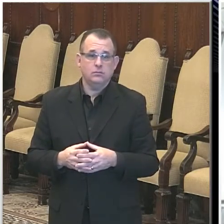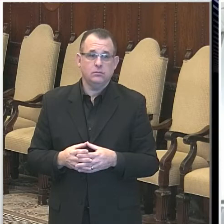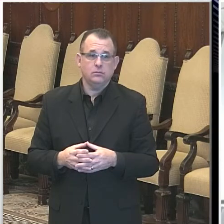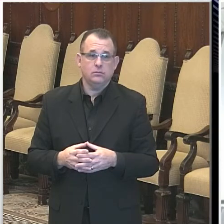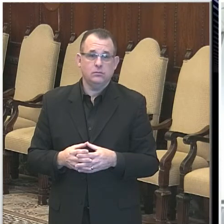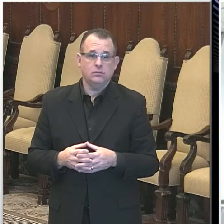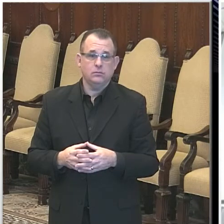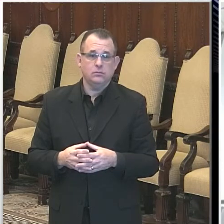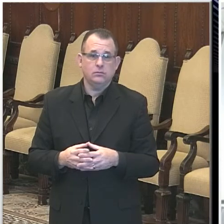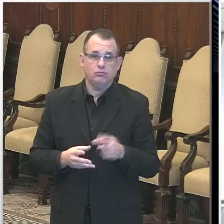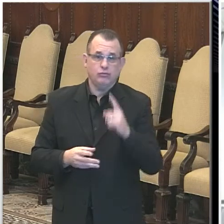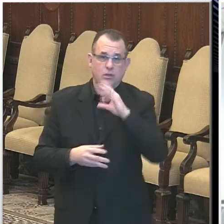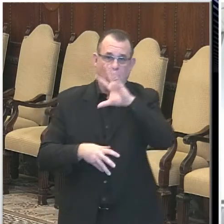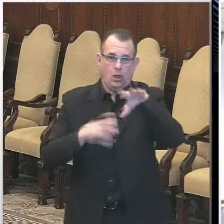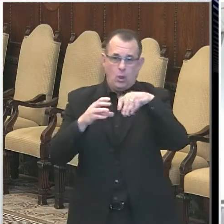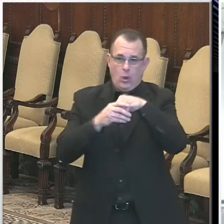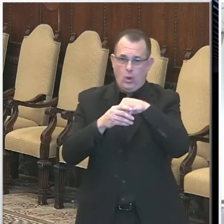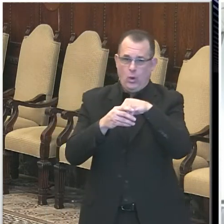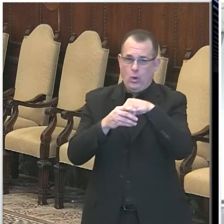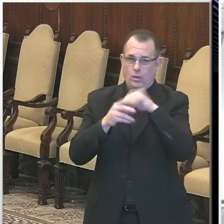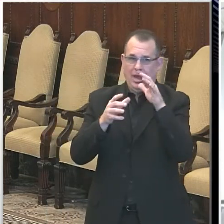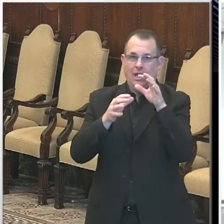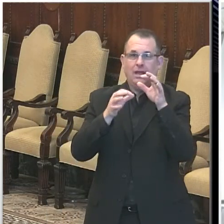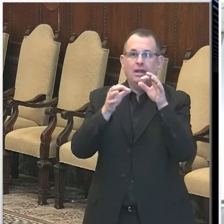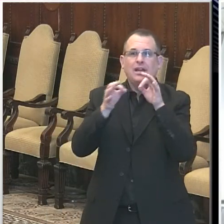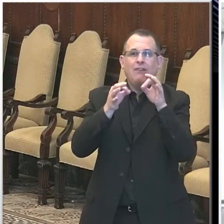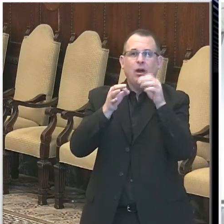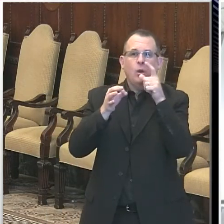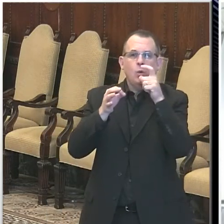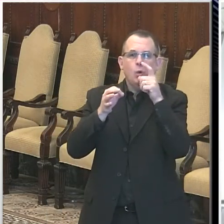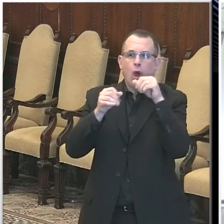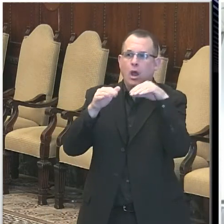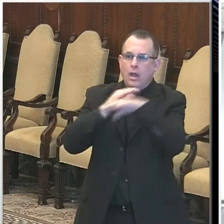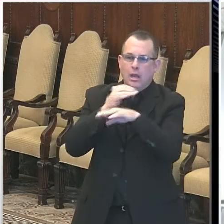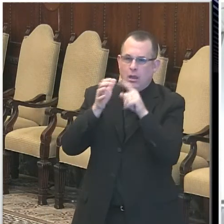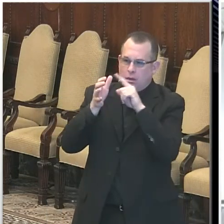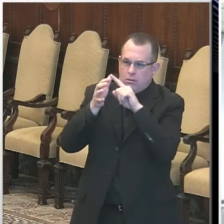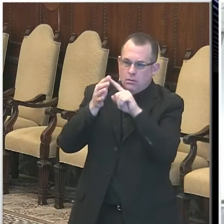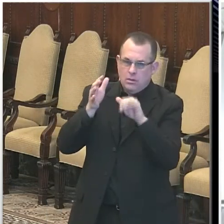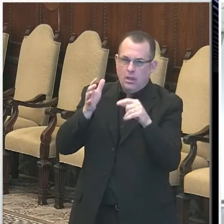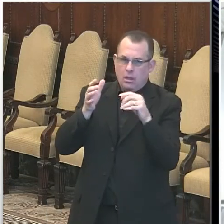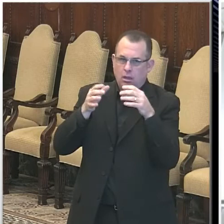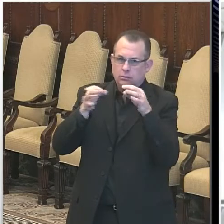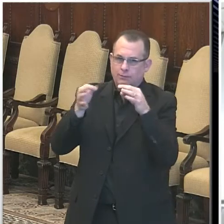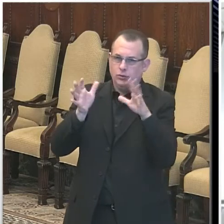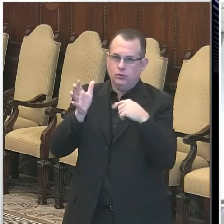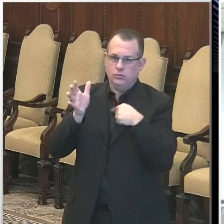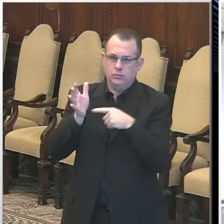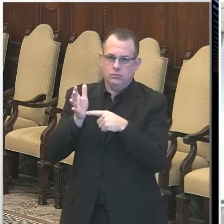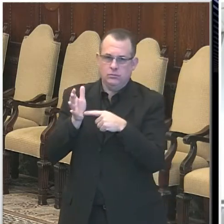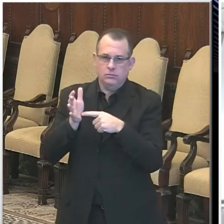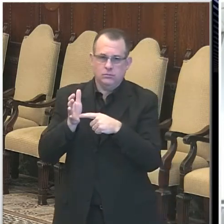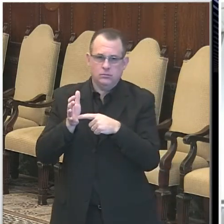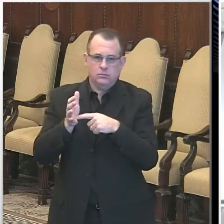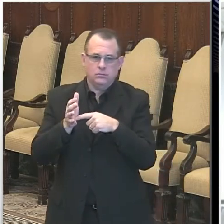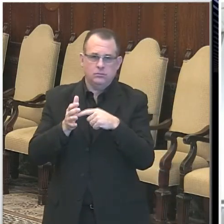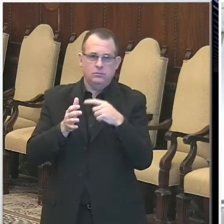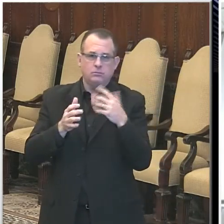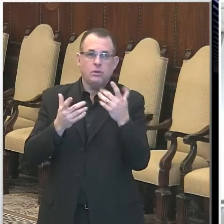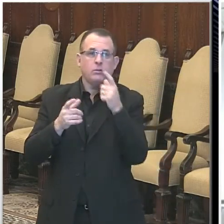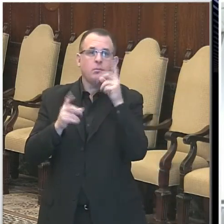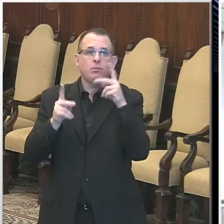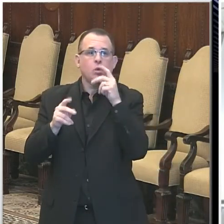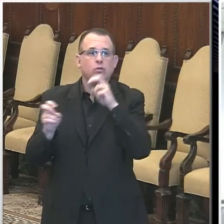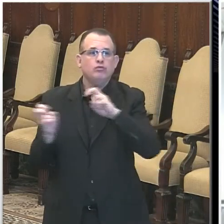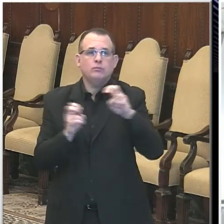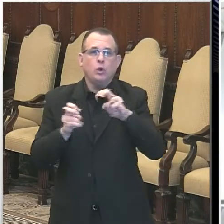that definition, we think they're the risk of they are not, as an example, transporting patients, but